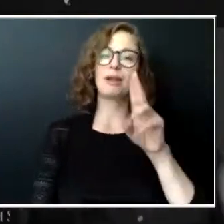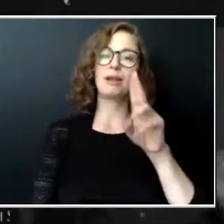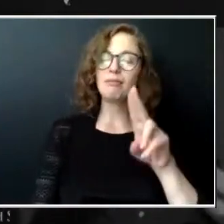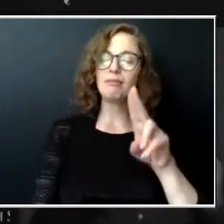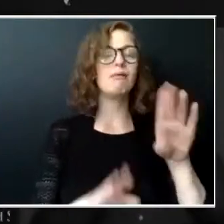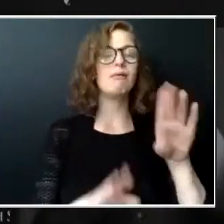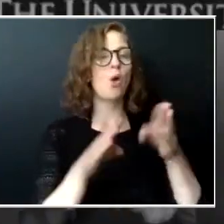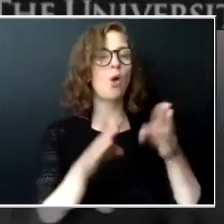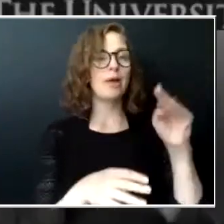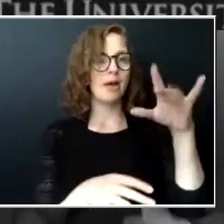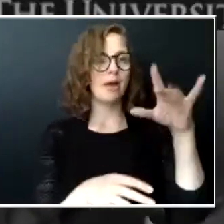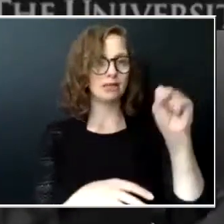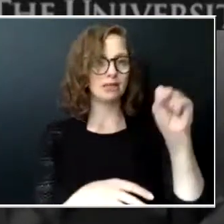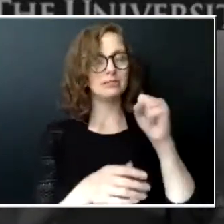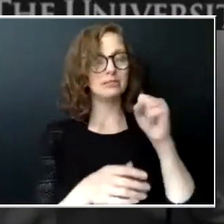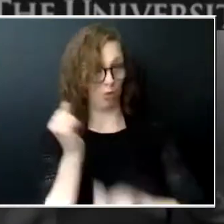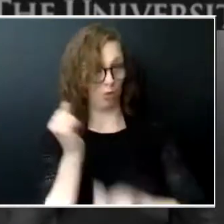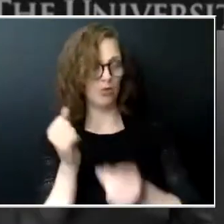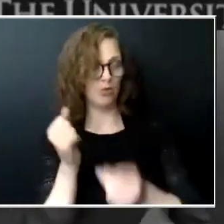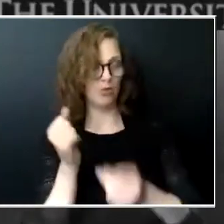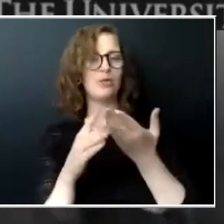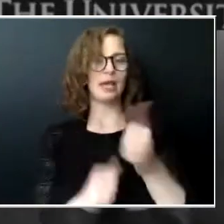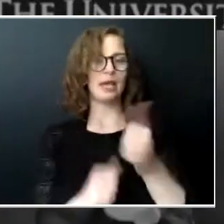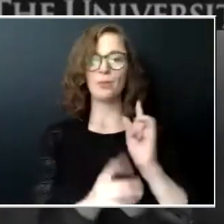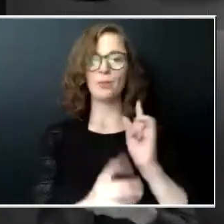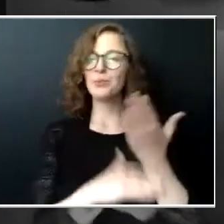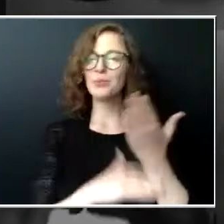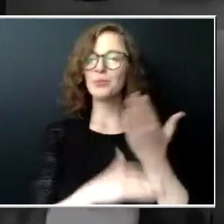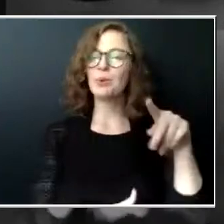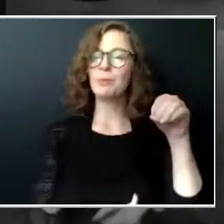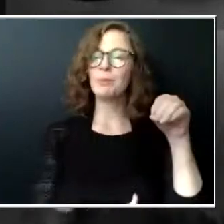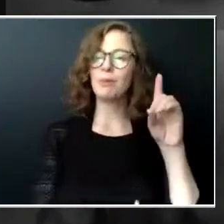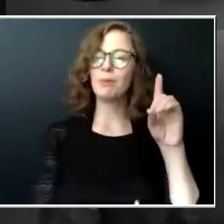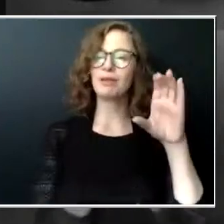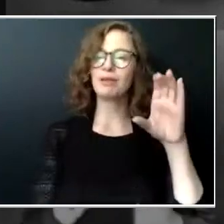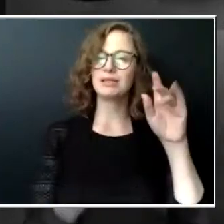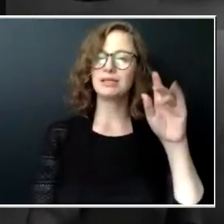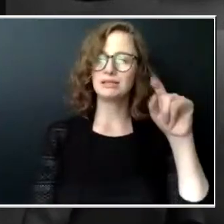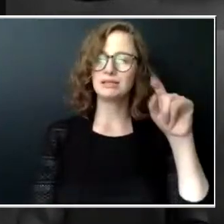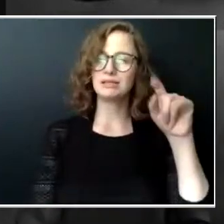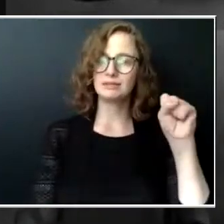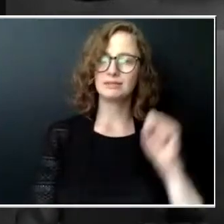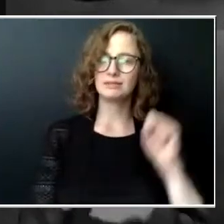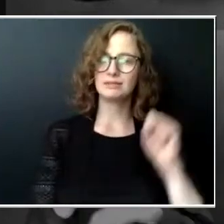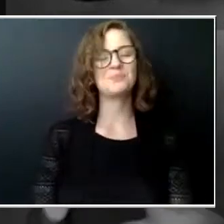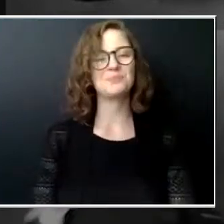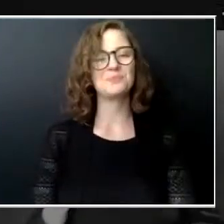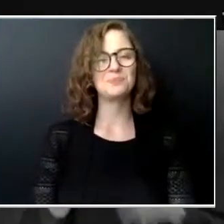Dr. Stites podcast. Now, everywhere podcasts are available.